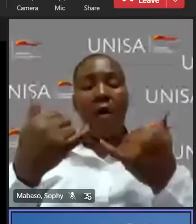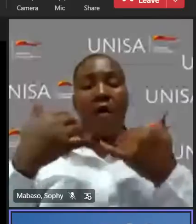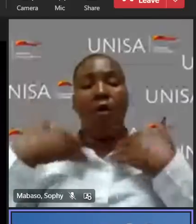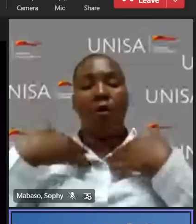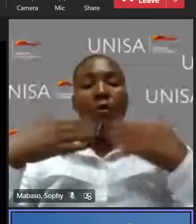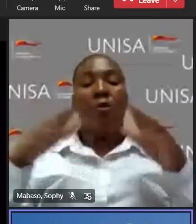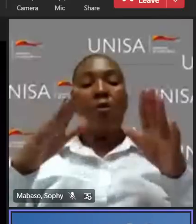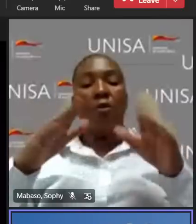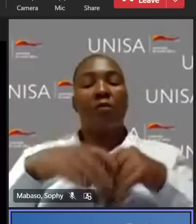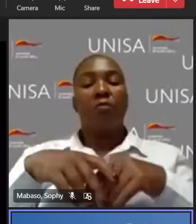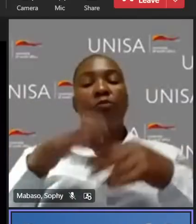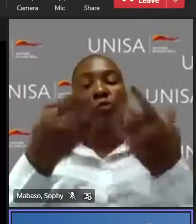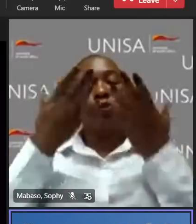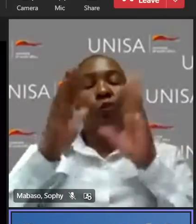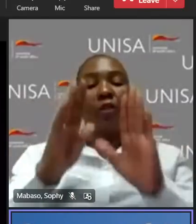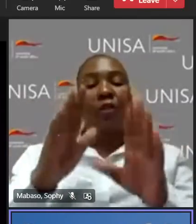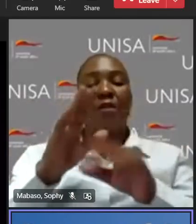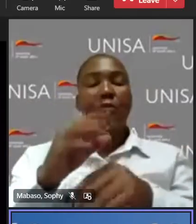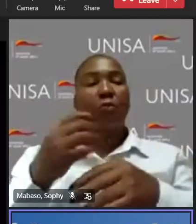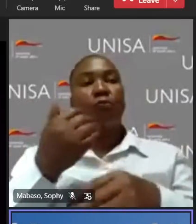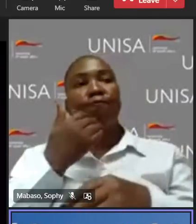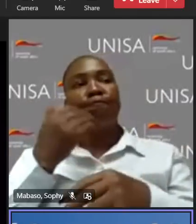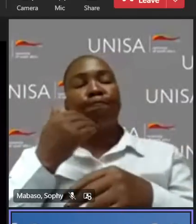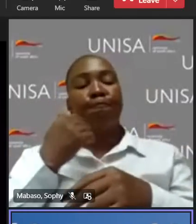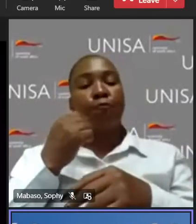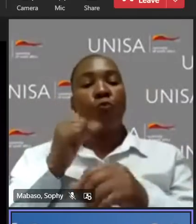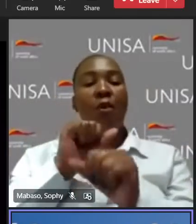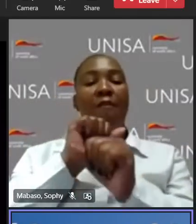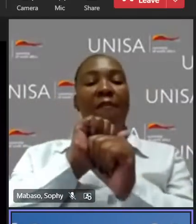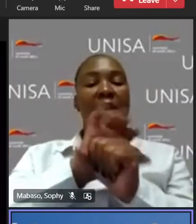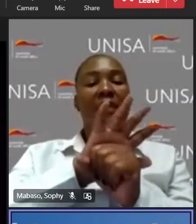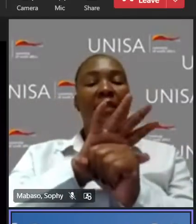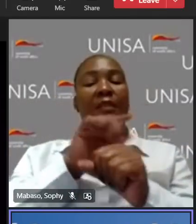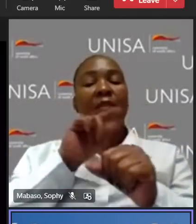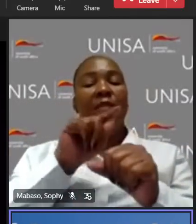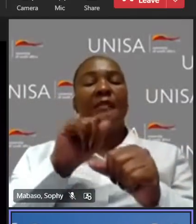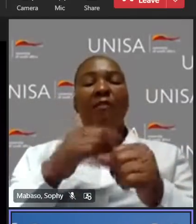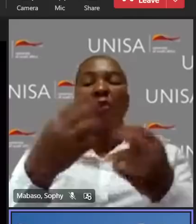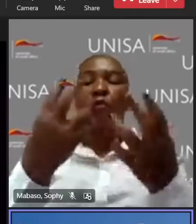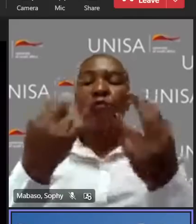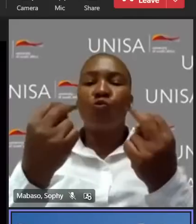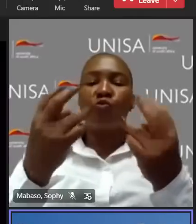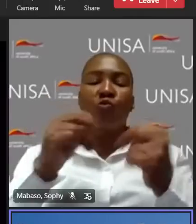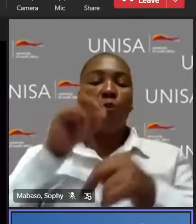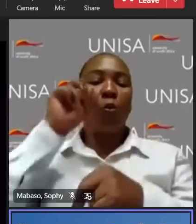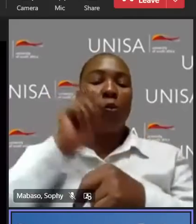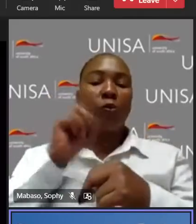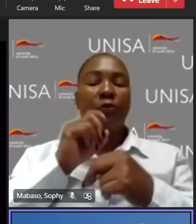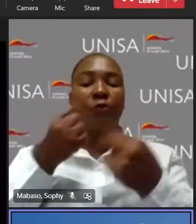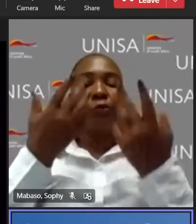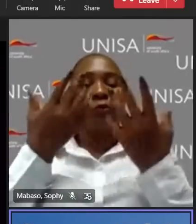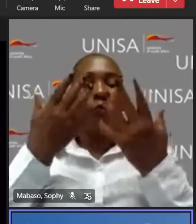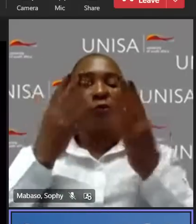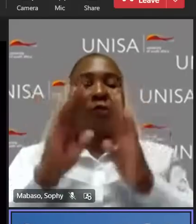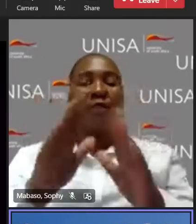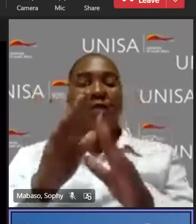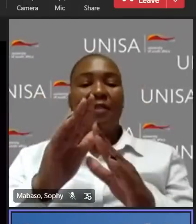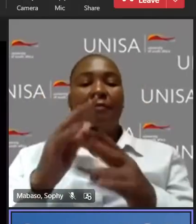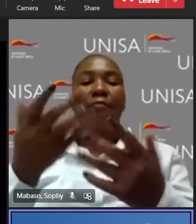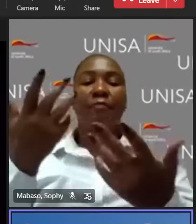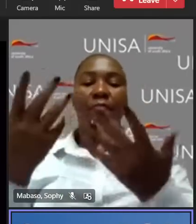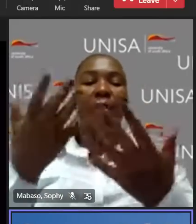and students who are affected, be it the new and the returning students,